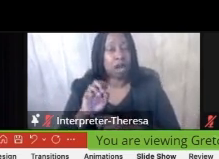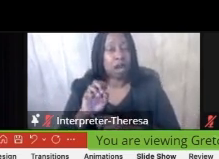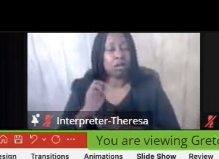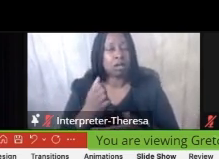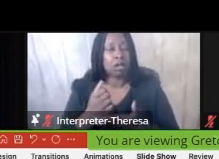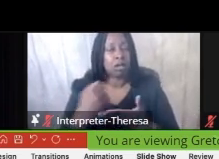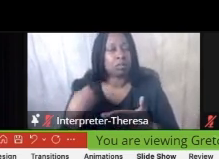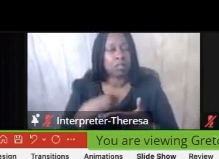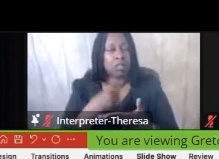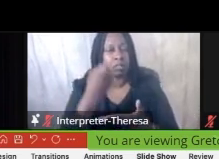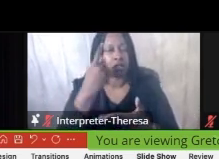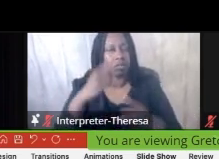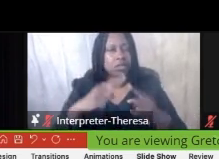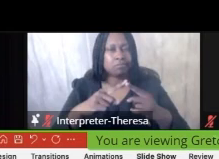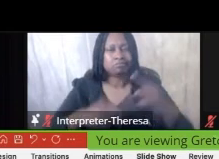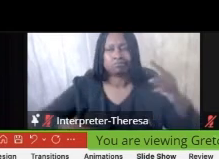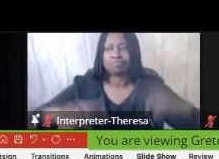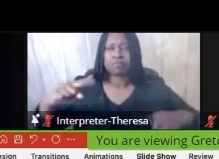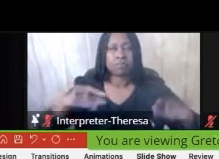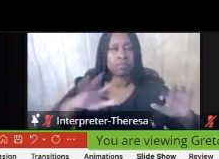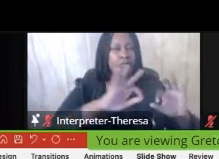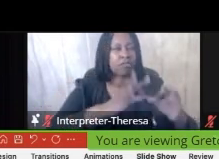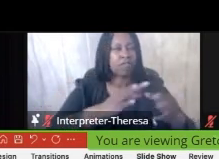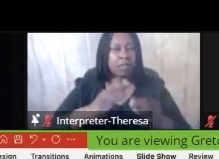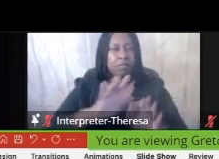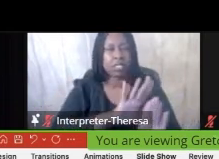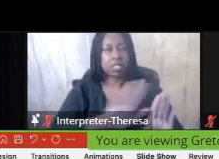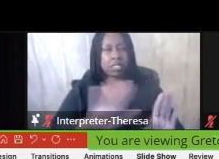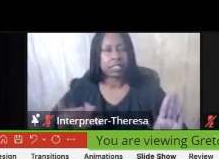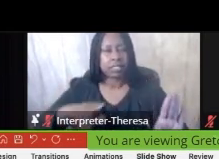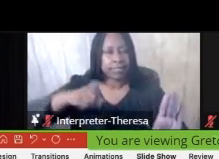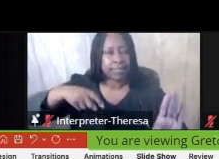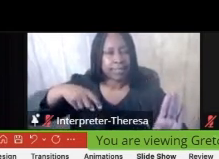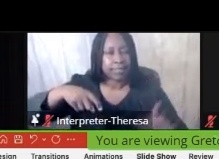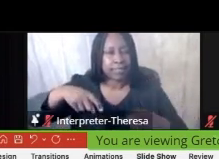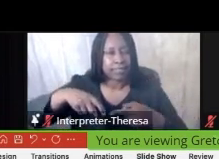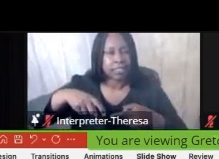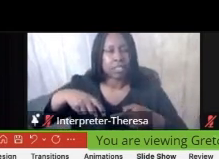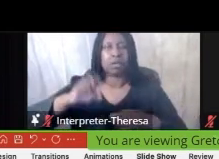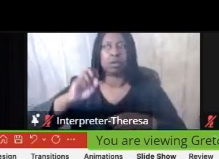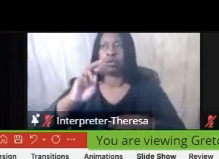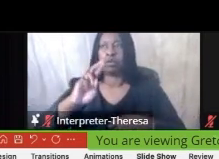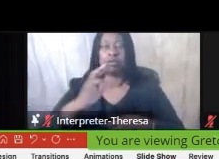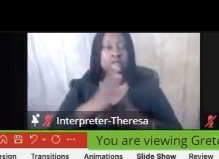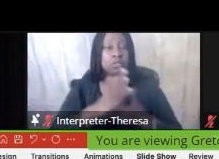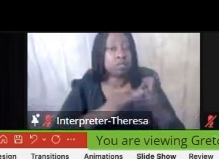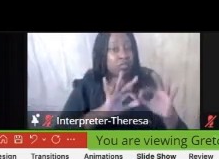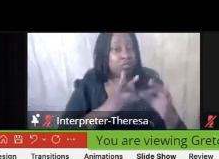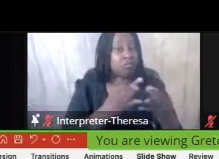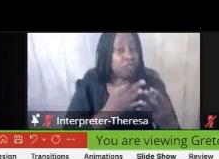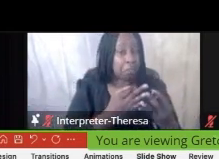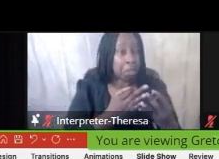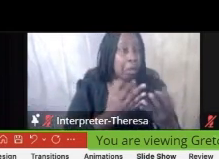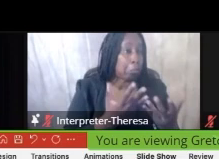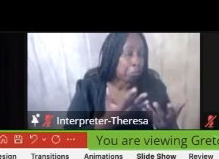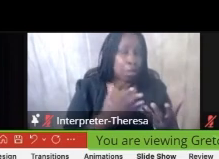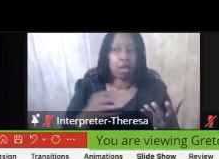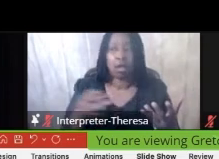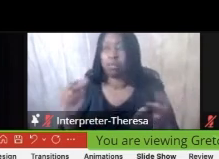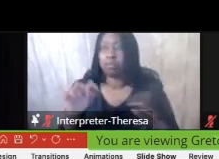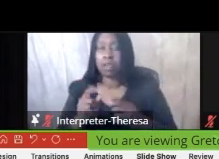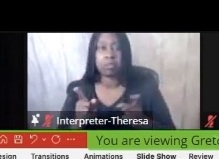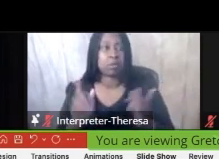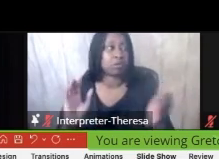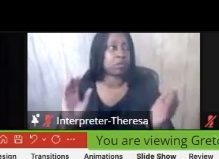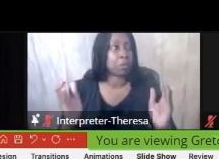of the families, or something distinct about some families and not others. You know, I think it's okay to